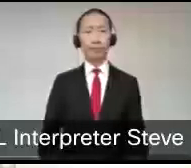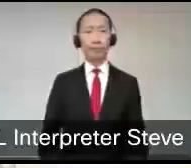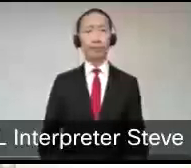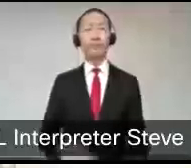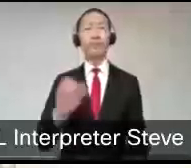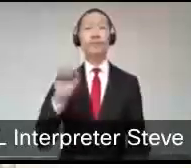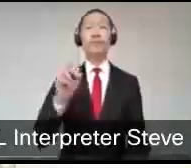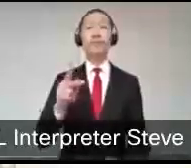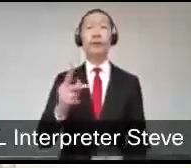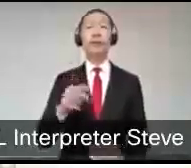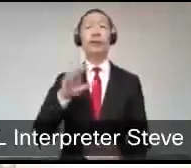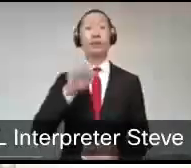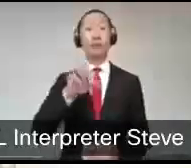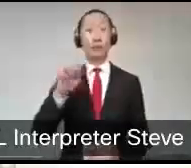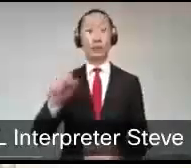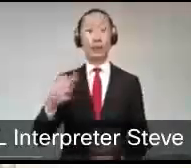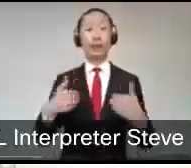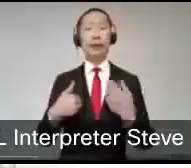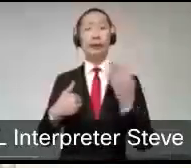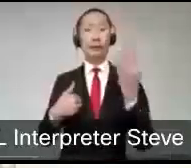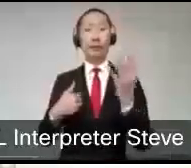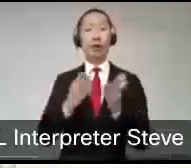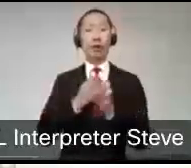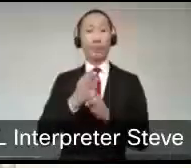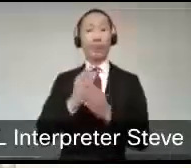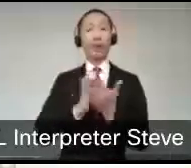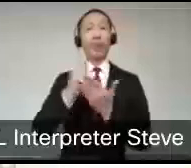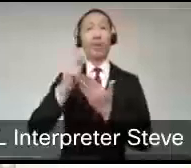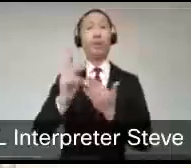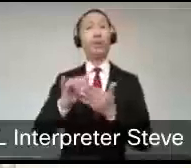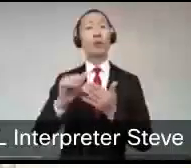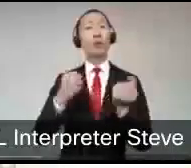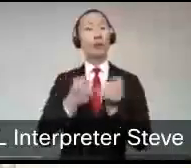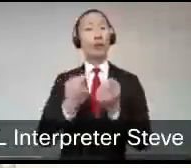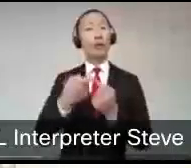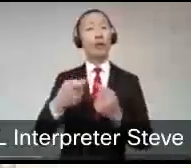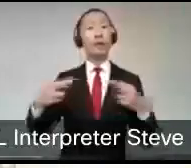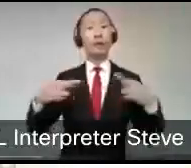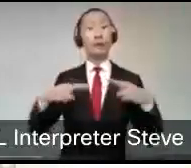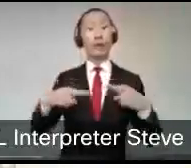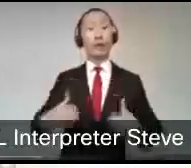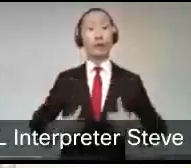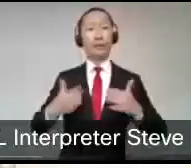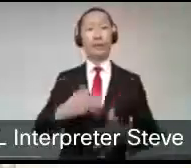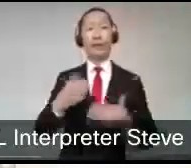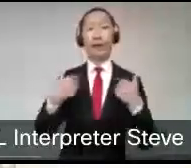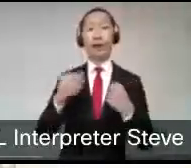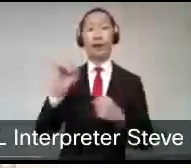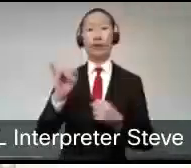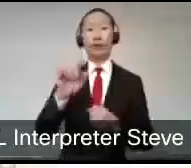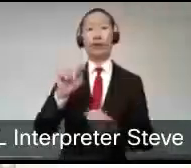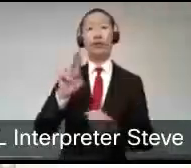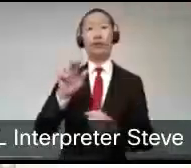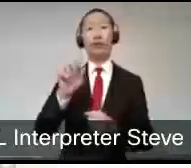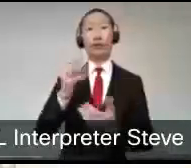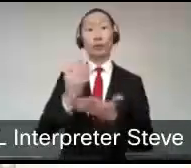Okay, so Social Security has 4 main programs that are funded by the Retirement Survivors and Health Insurance Trust Fund,